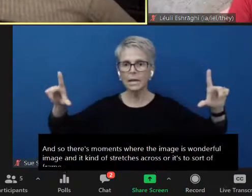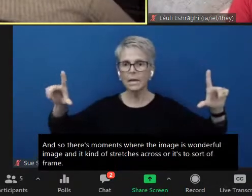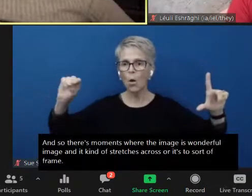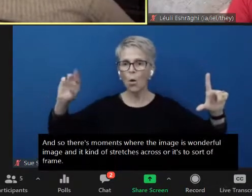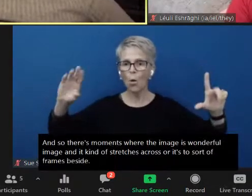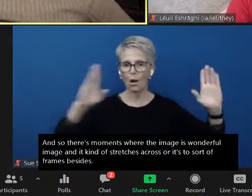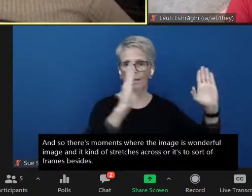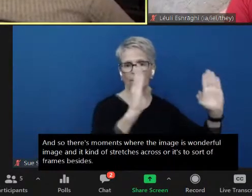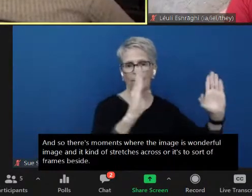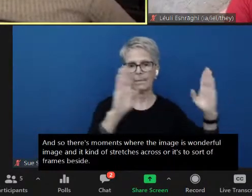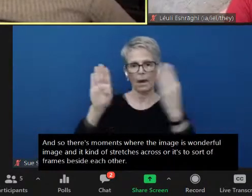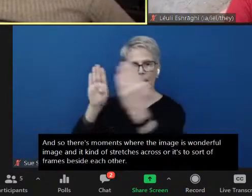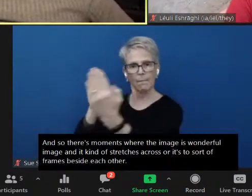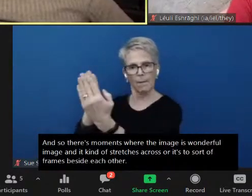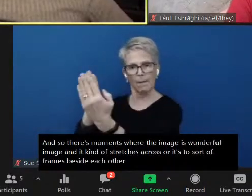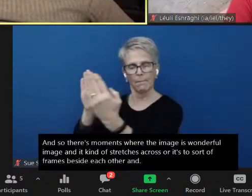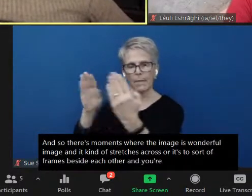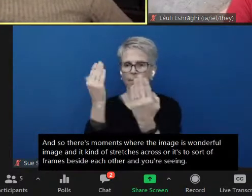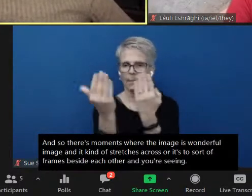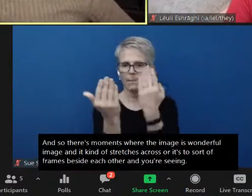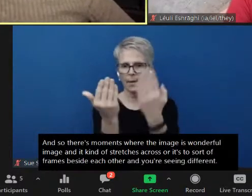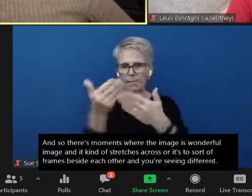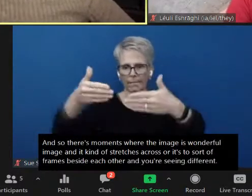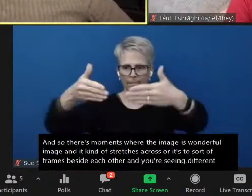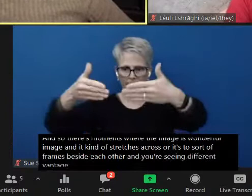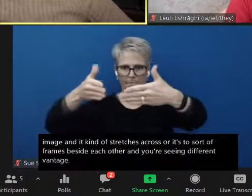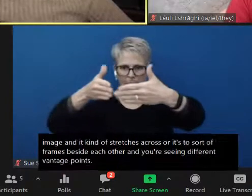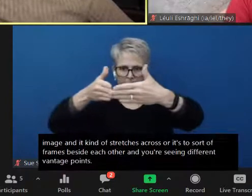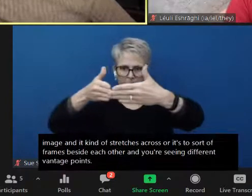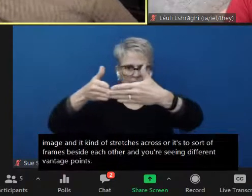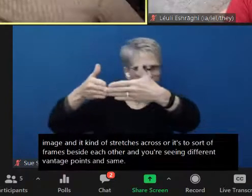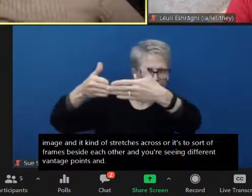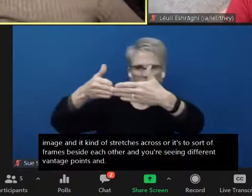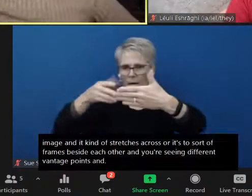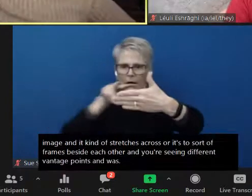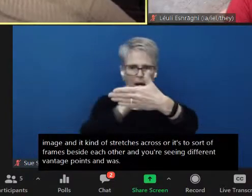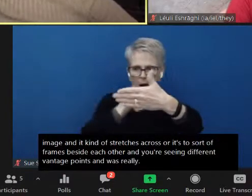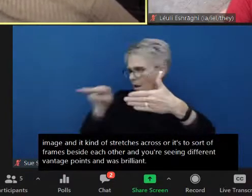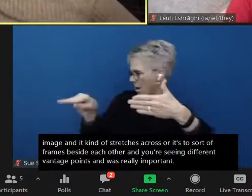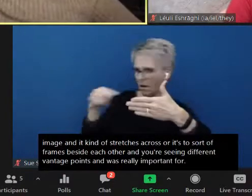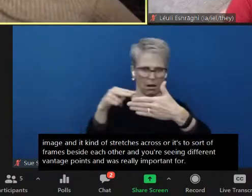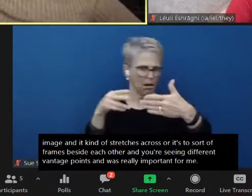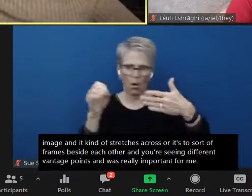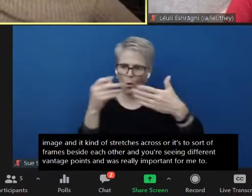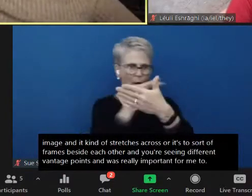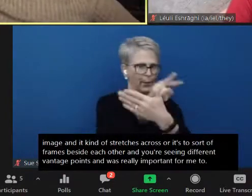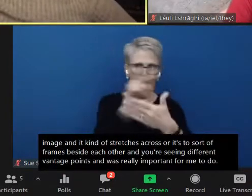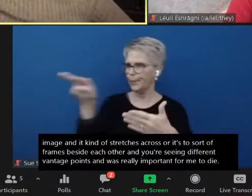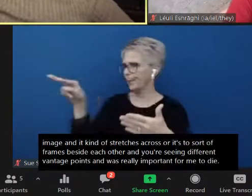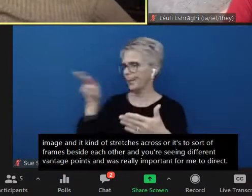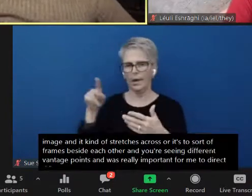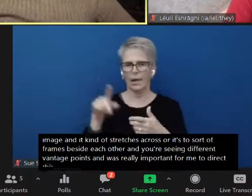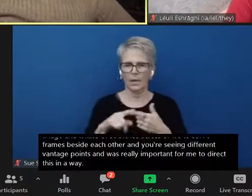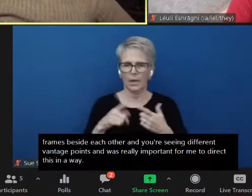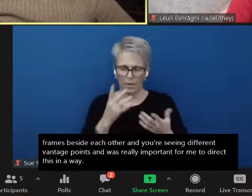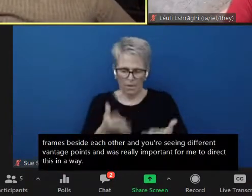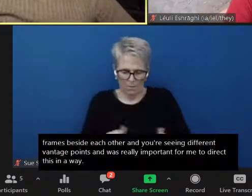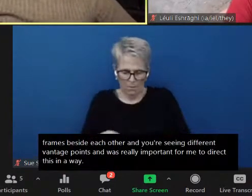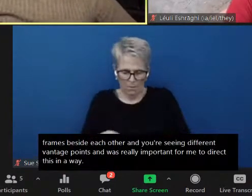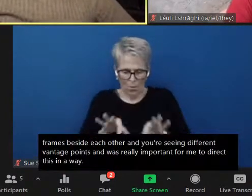frames beside each other and you're seeing different vantage points. And it was really important for me to direct this in a